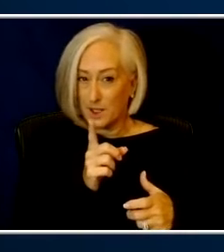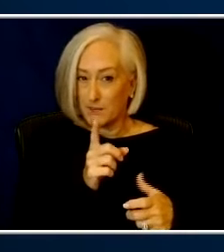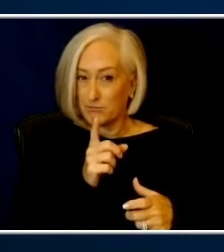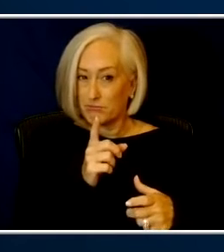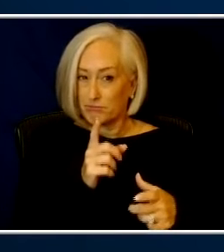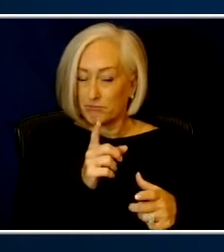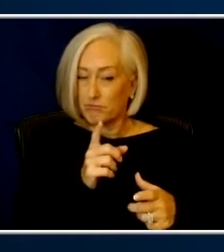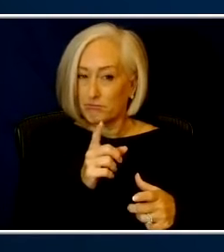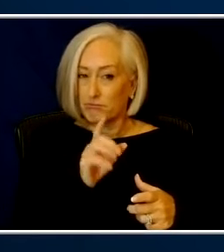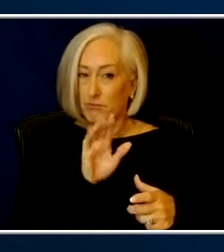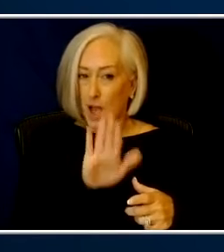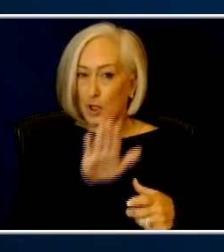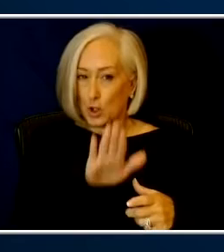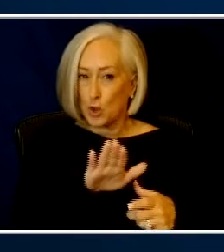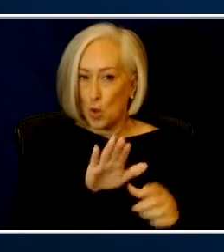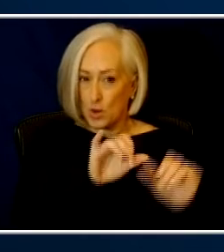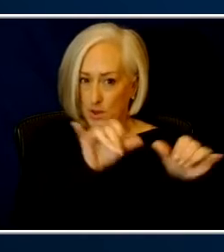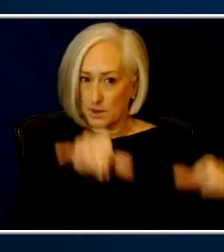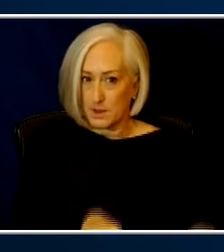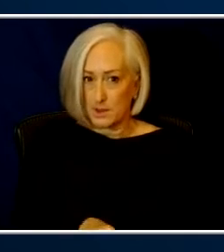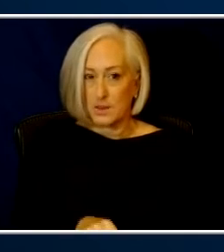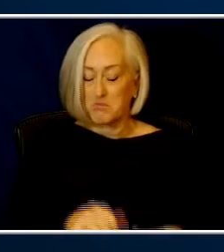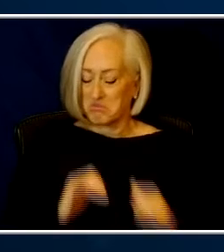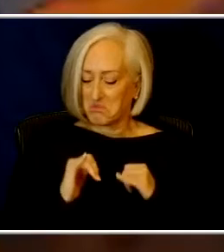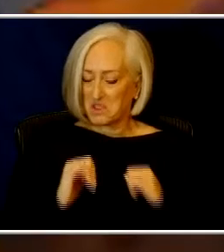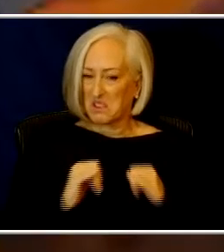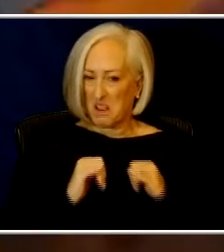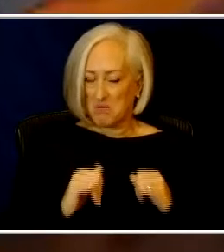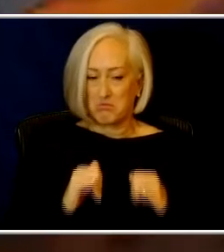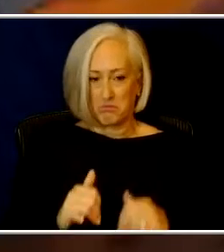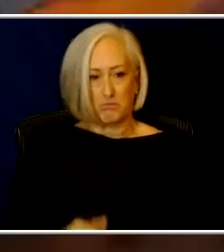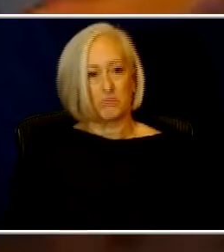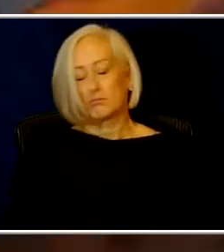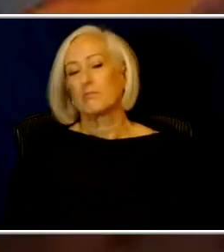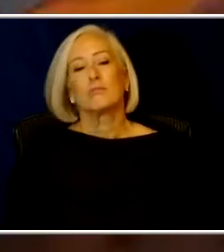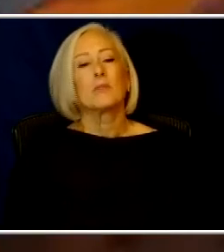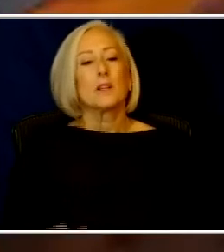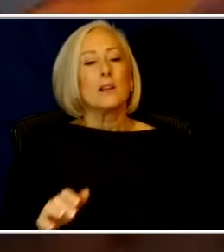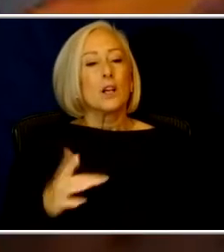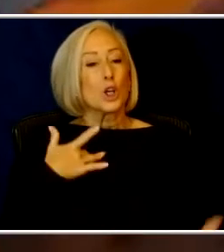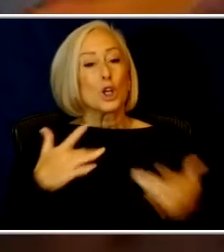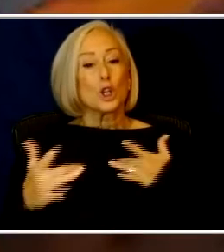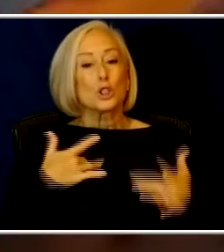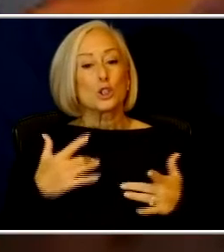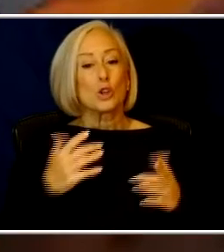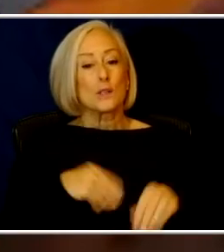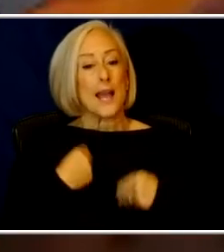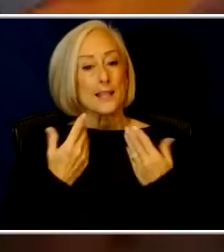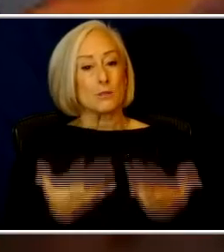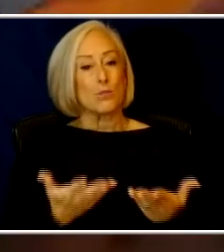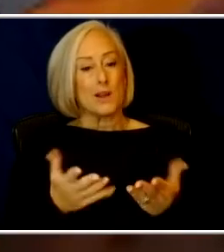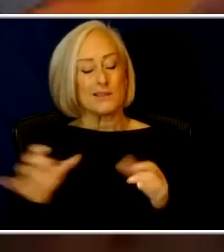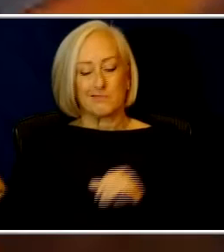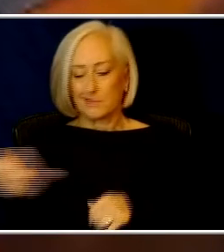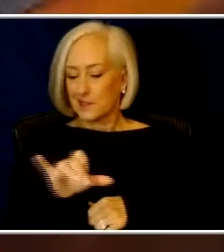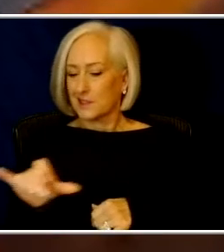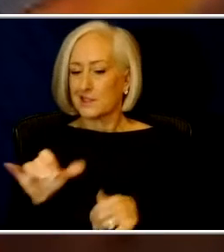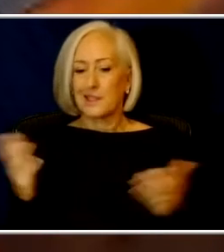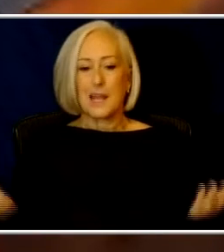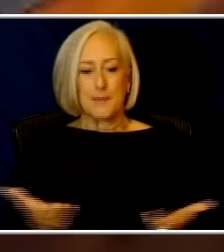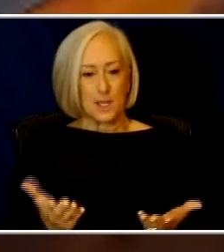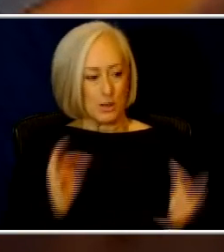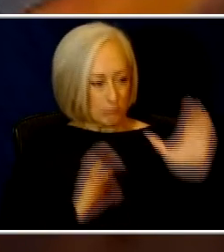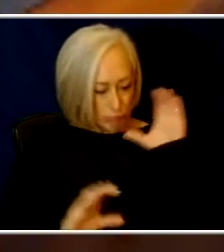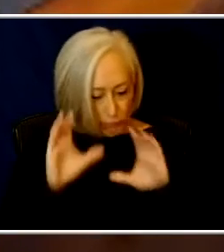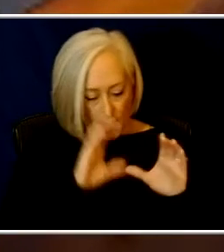Yeah, no, I mean, I think all the concerns that have been expressed are similar concerns that we have here in terms of trying to get staff. And sometimes we're